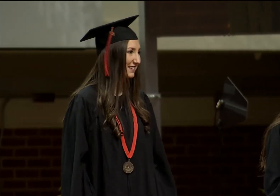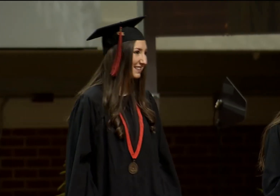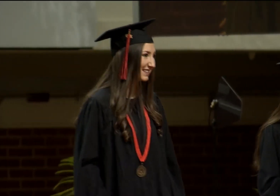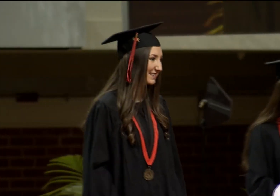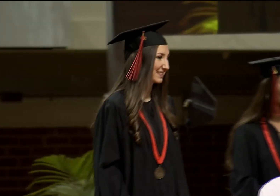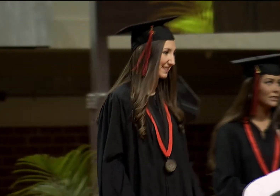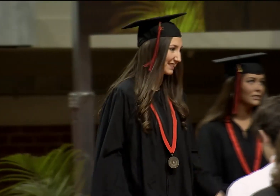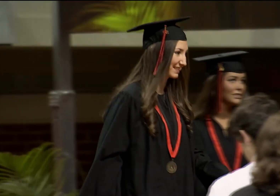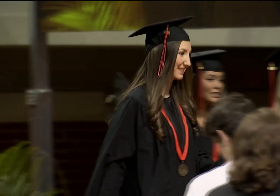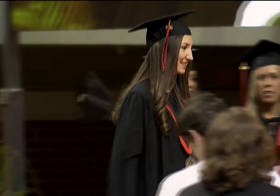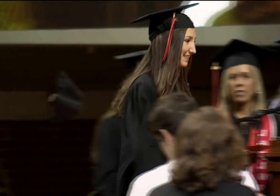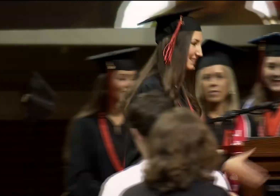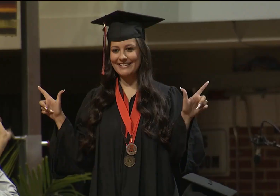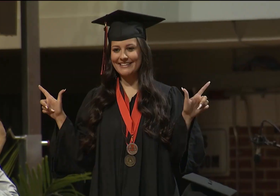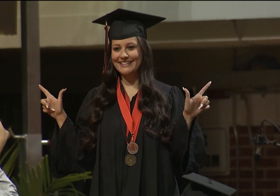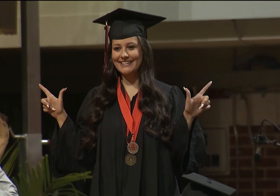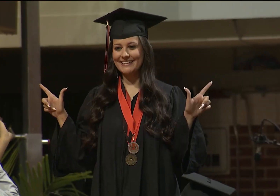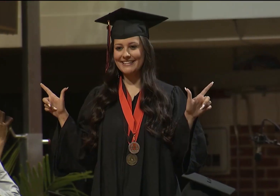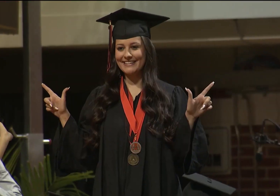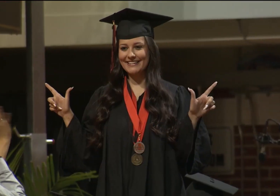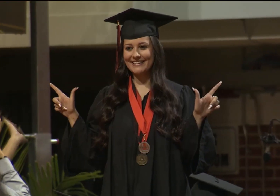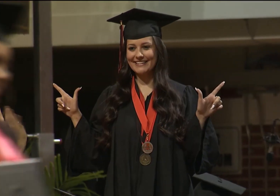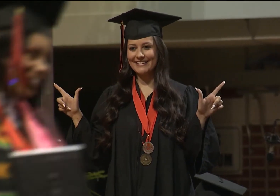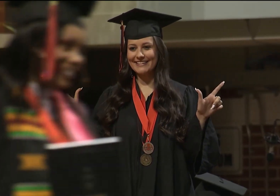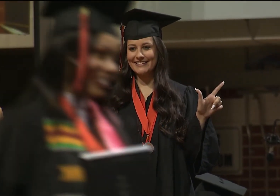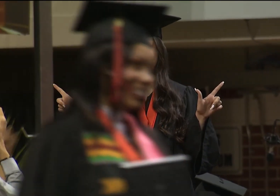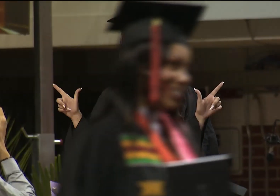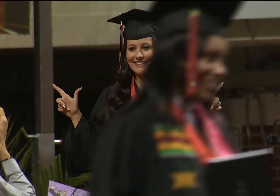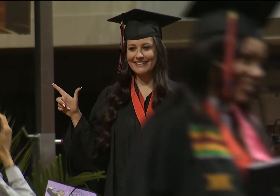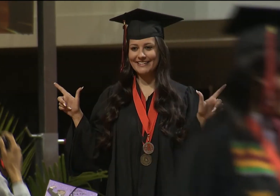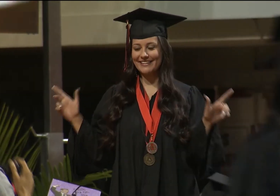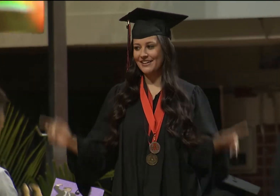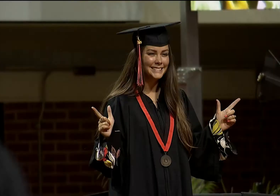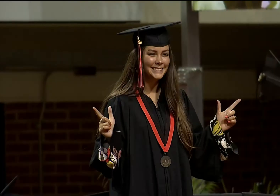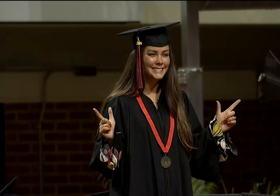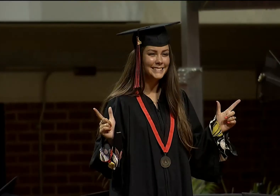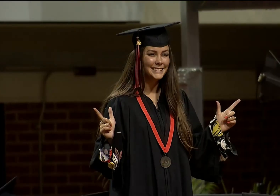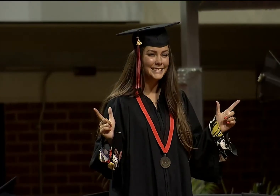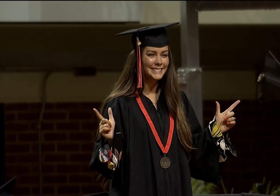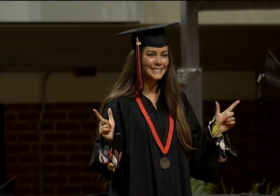Kimber Arthand. Sarah Clayton.